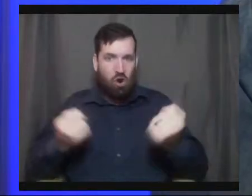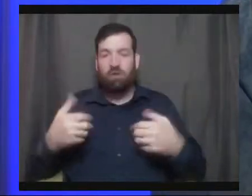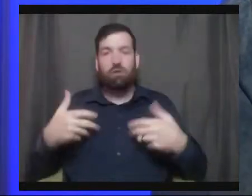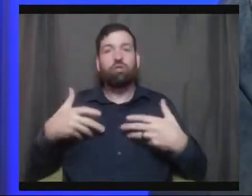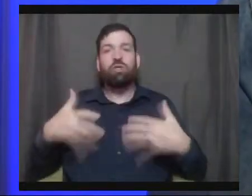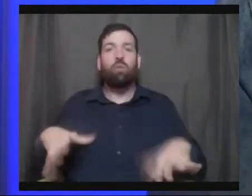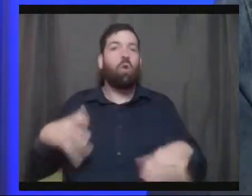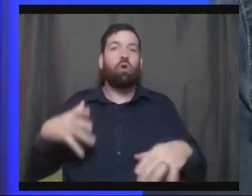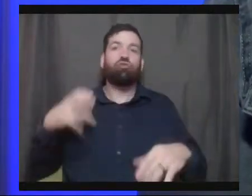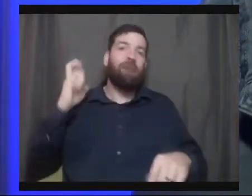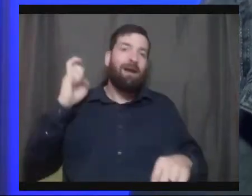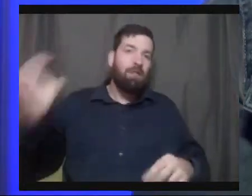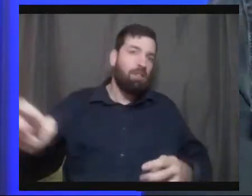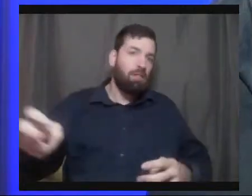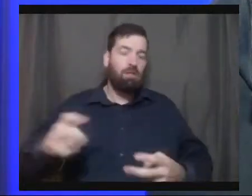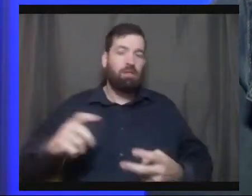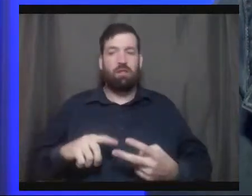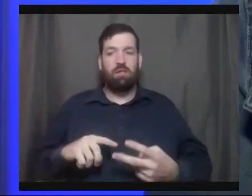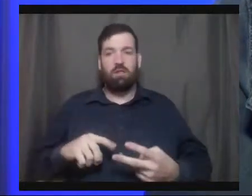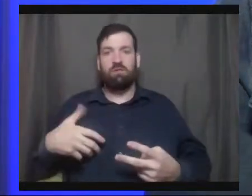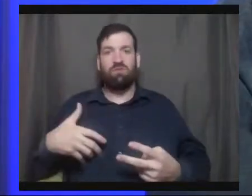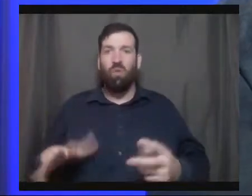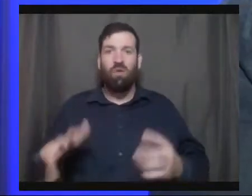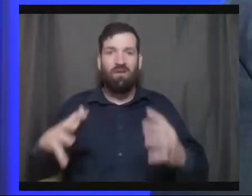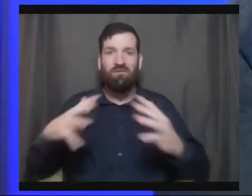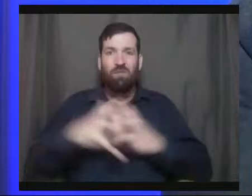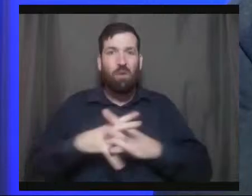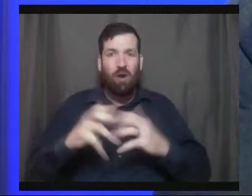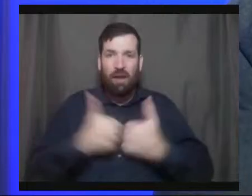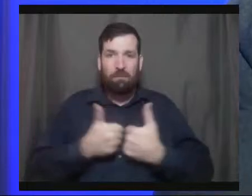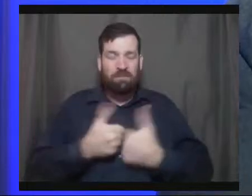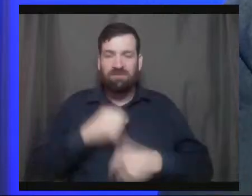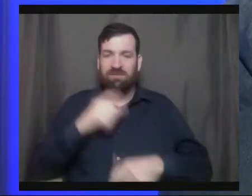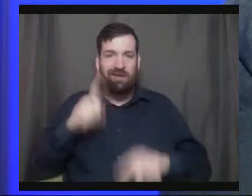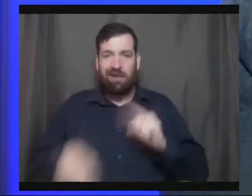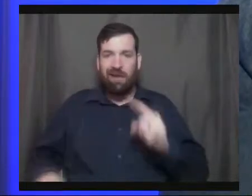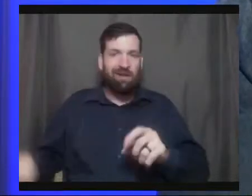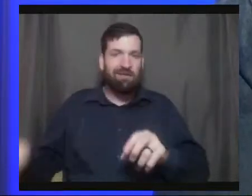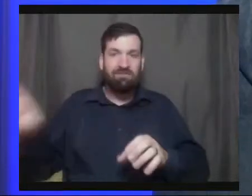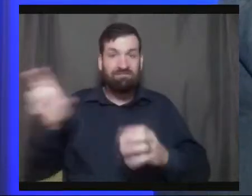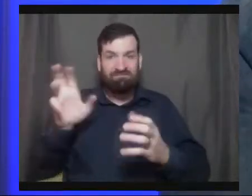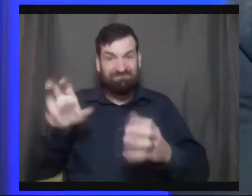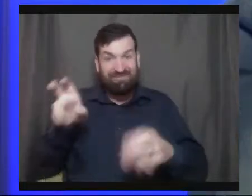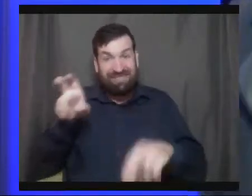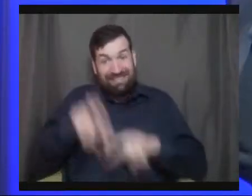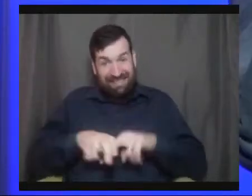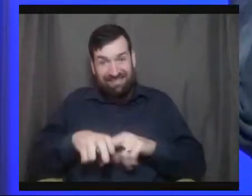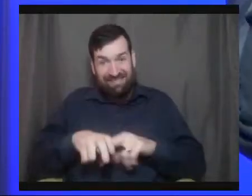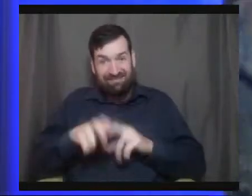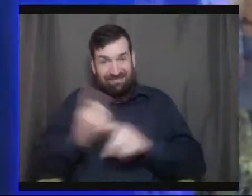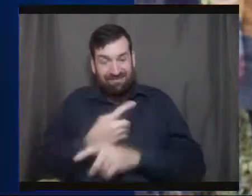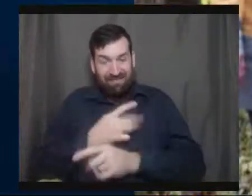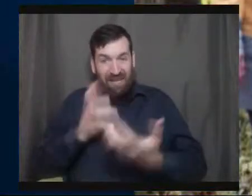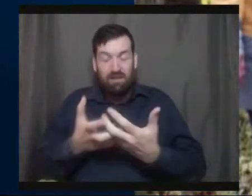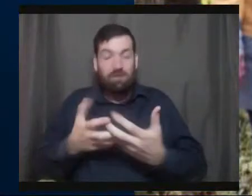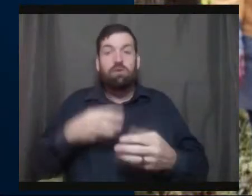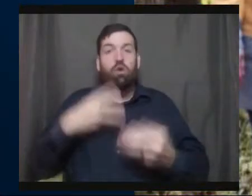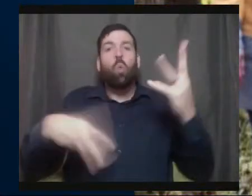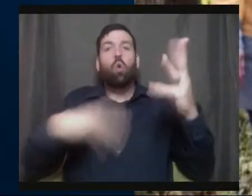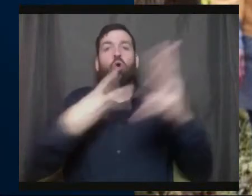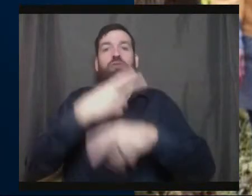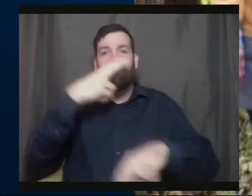go to football games because we couldn't fit in the seats. We didn't want to go to Worlds of Fun because we didn't fit on the